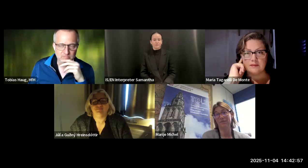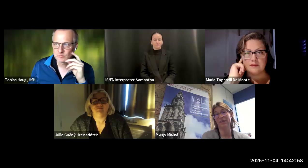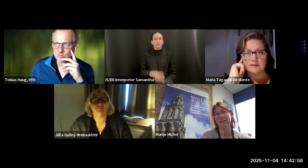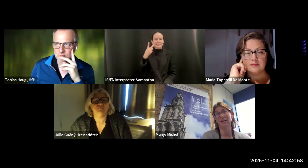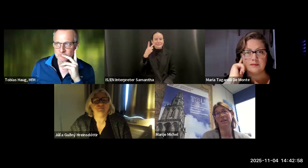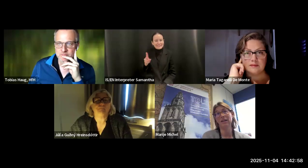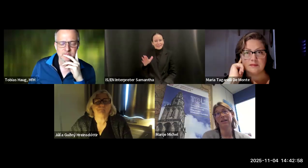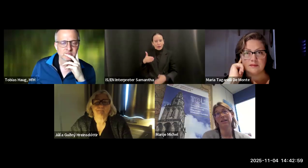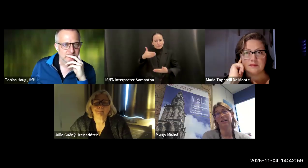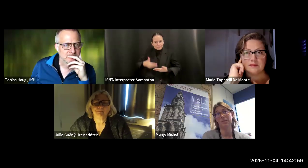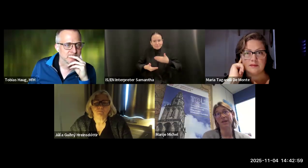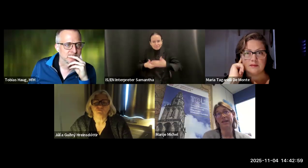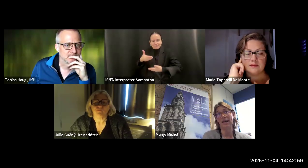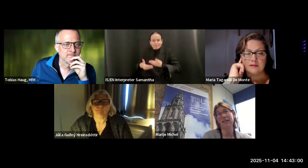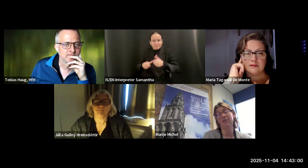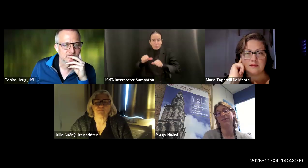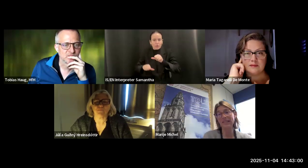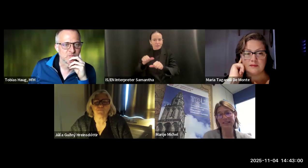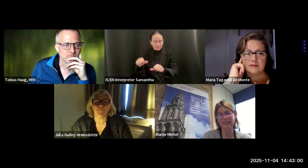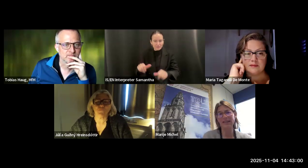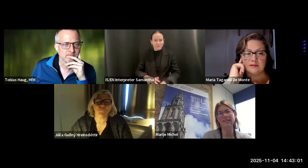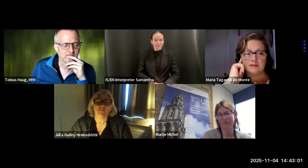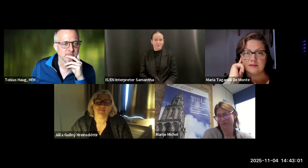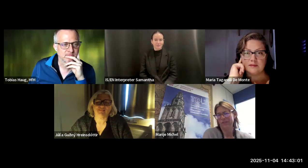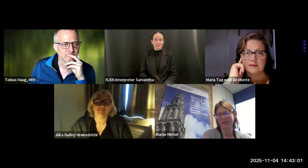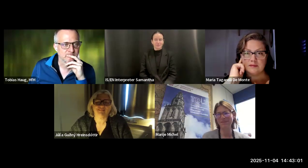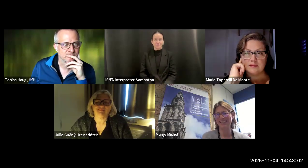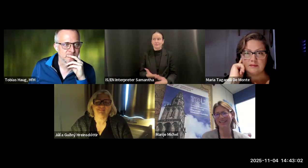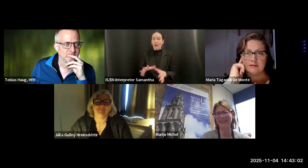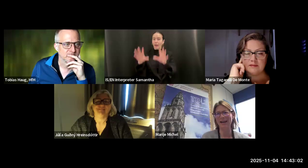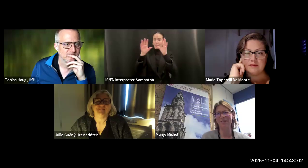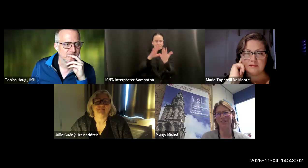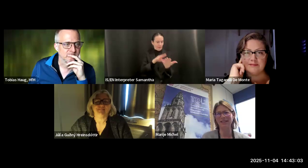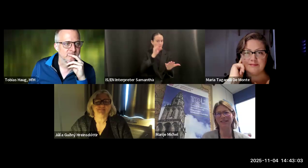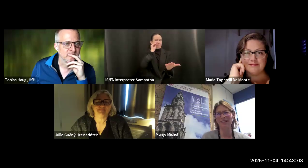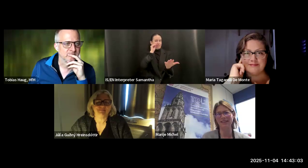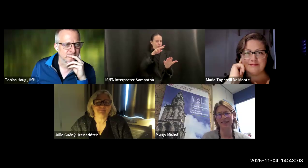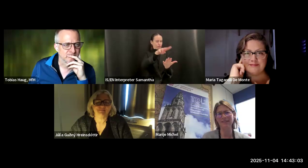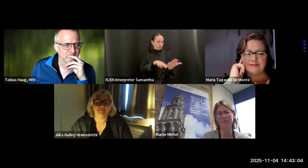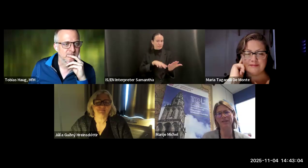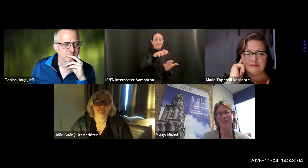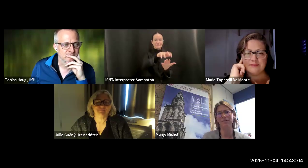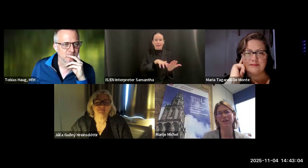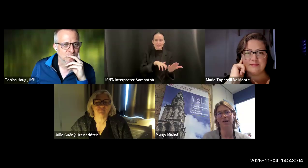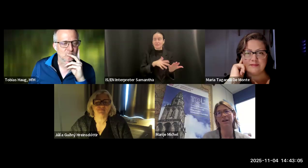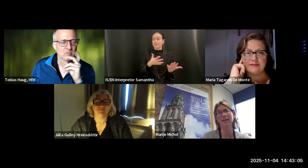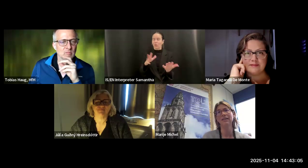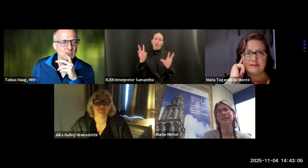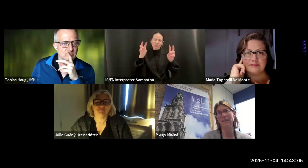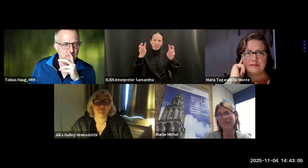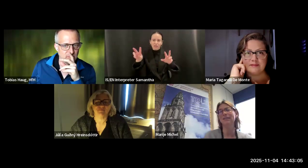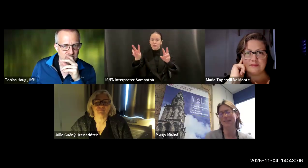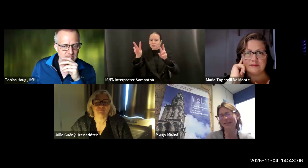using, whether the way how they are reading a text, which would then be a second language text, I think. So whether those